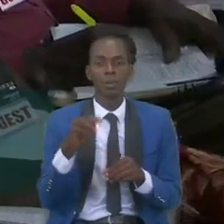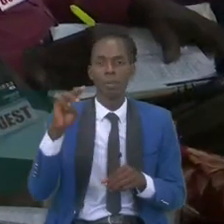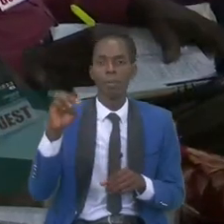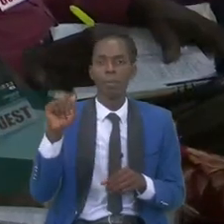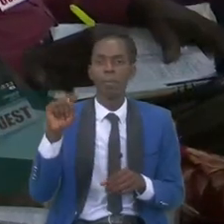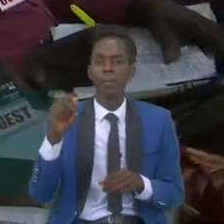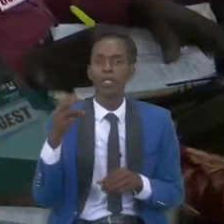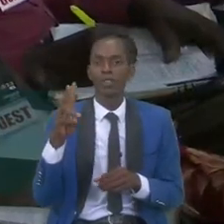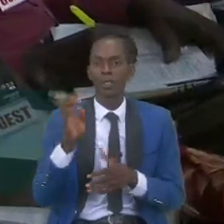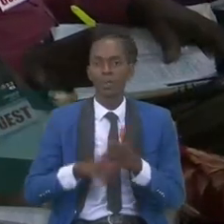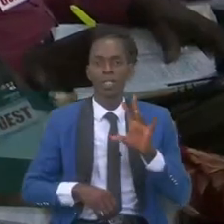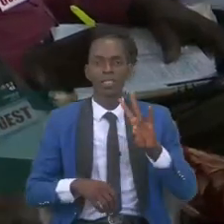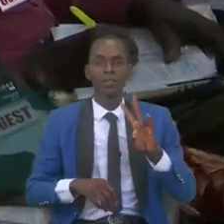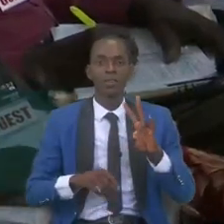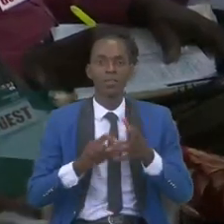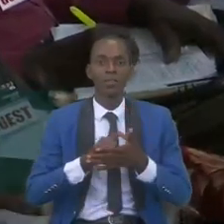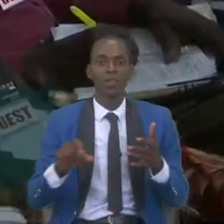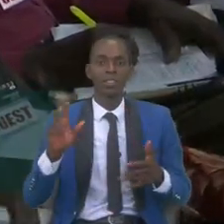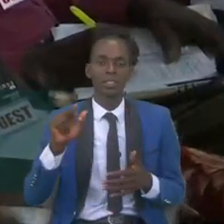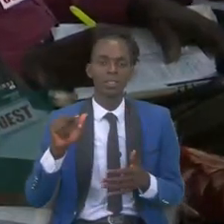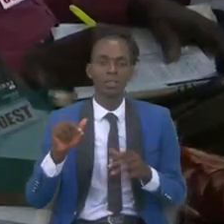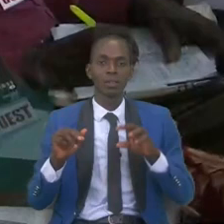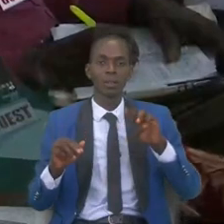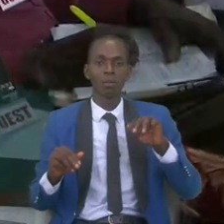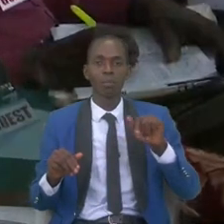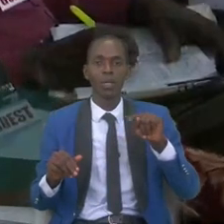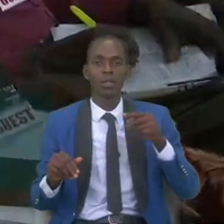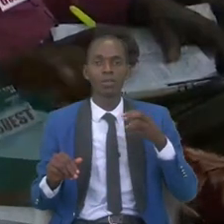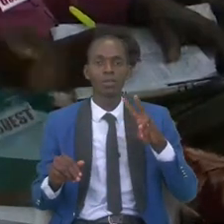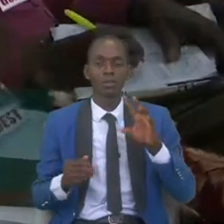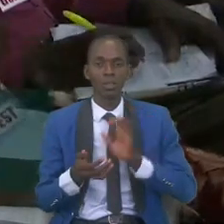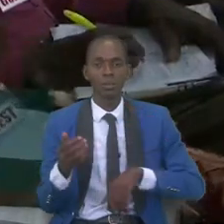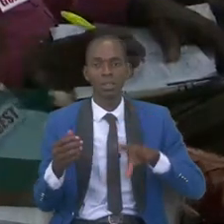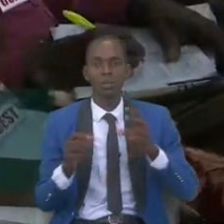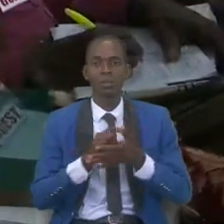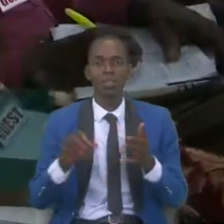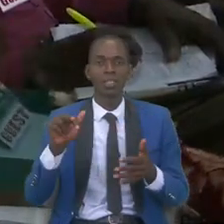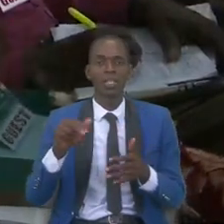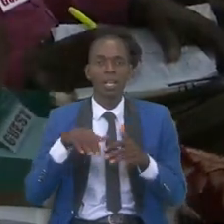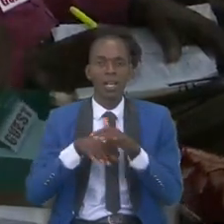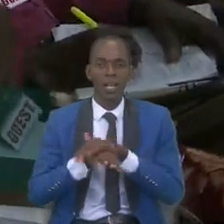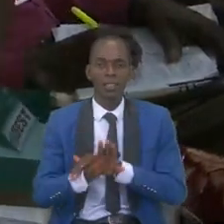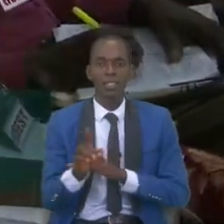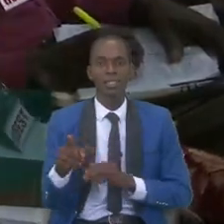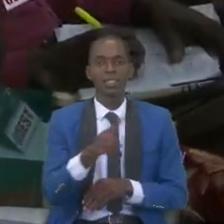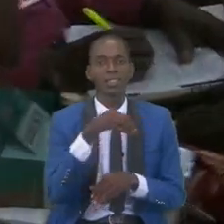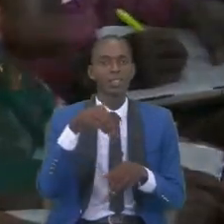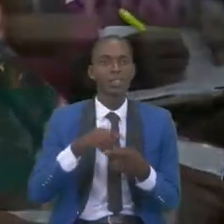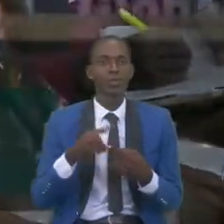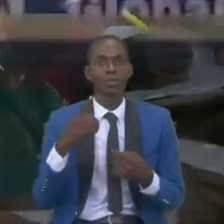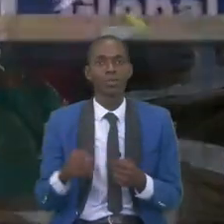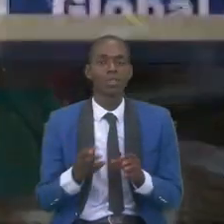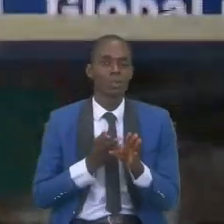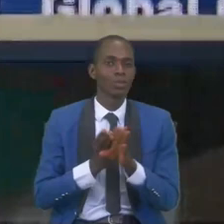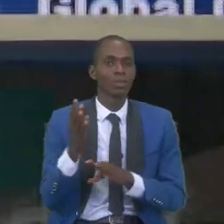13. Matthew chapter 7, reading from verse 13, enter ye into the strait gate. These are